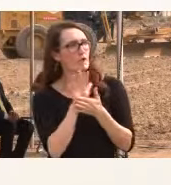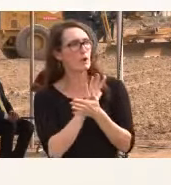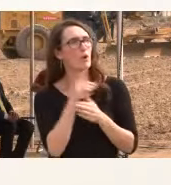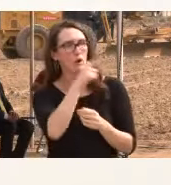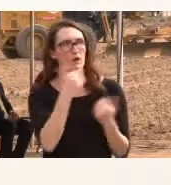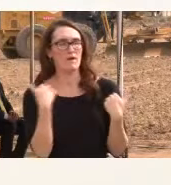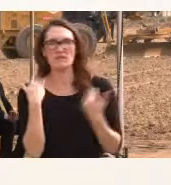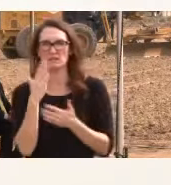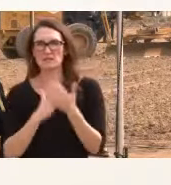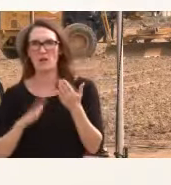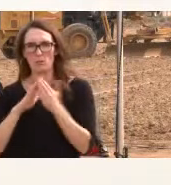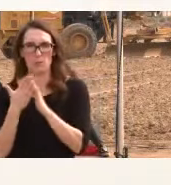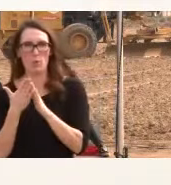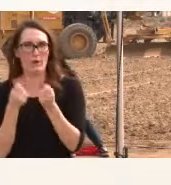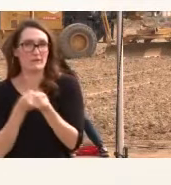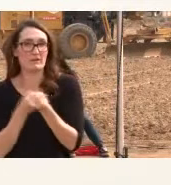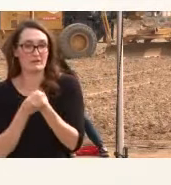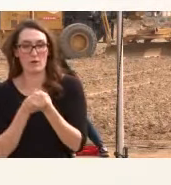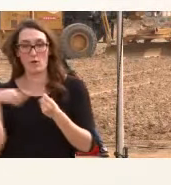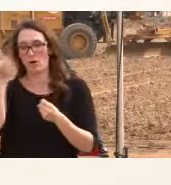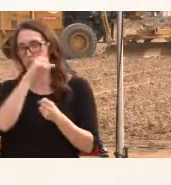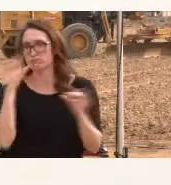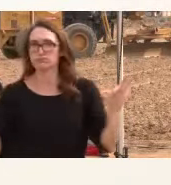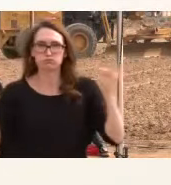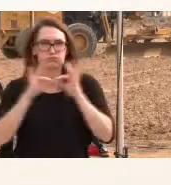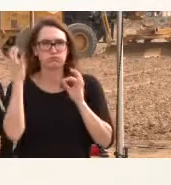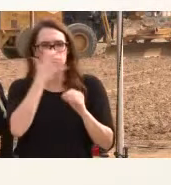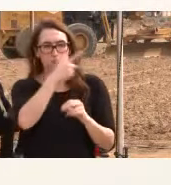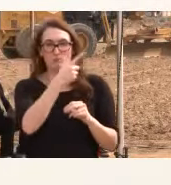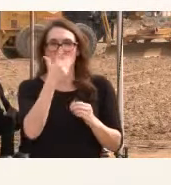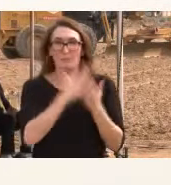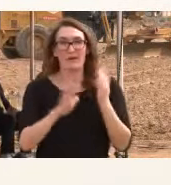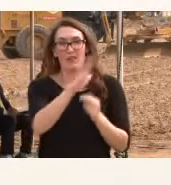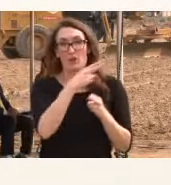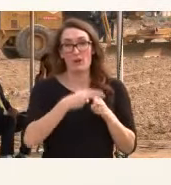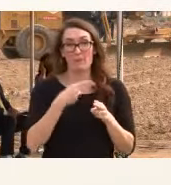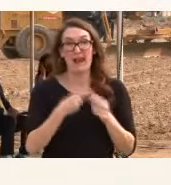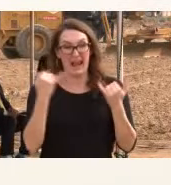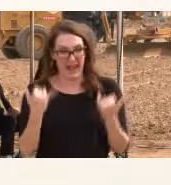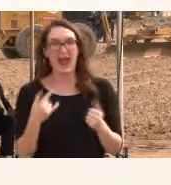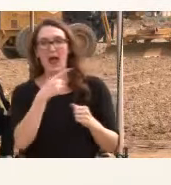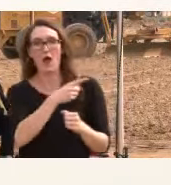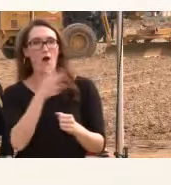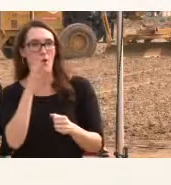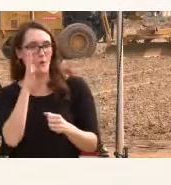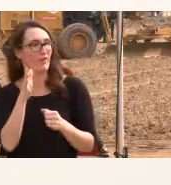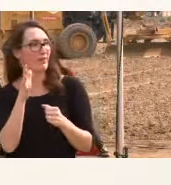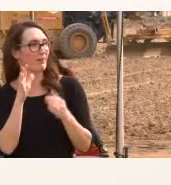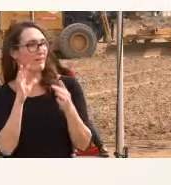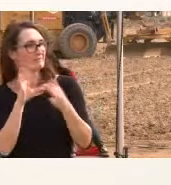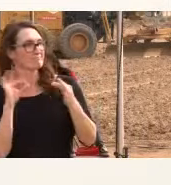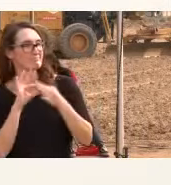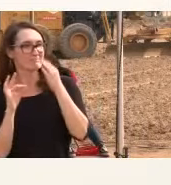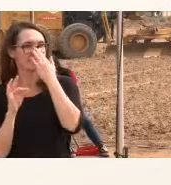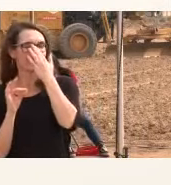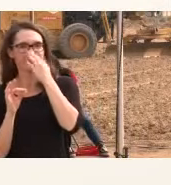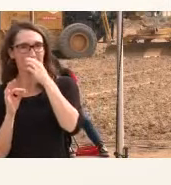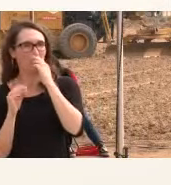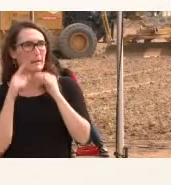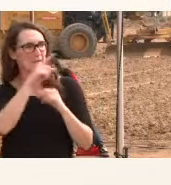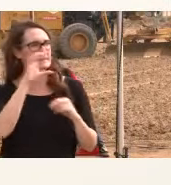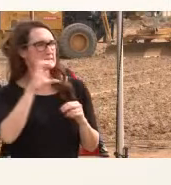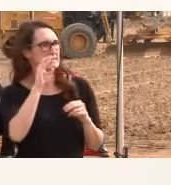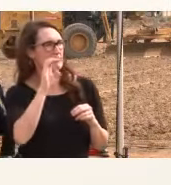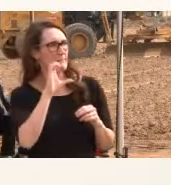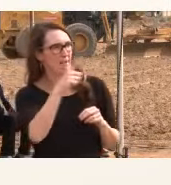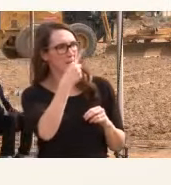our community advocates and leaders who were instrumental. You've heard some of their names, and now we're going to hear from them. So our friends at CMAC, let's